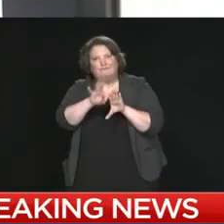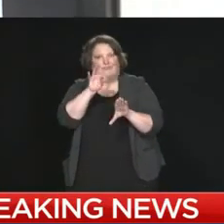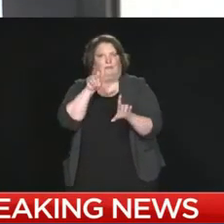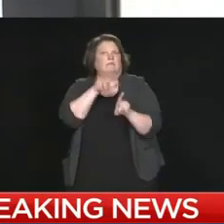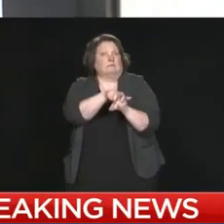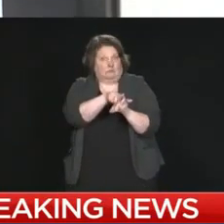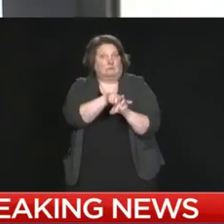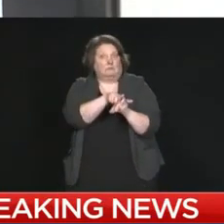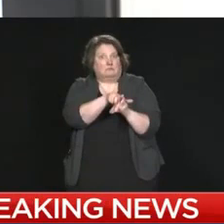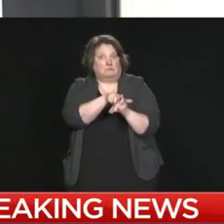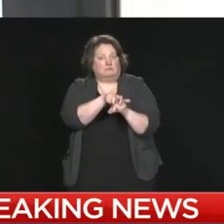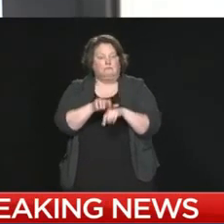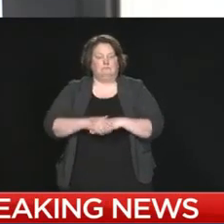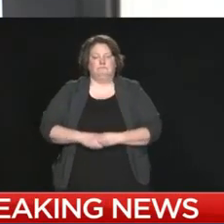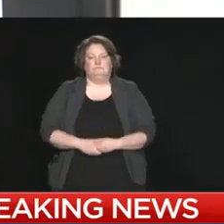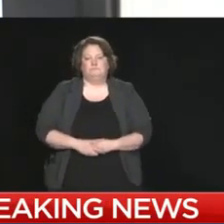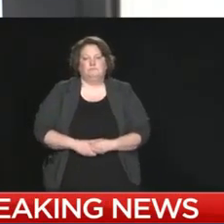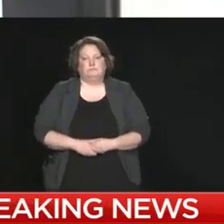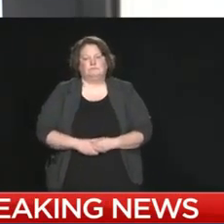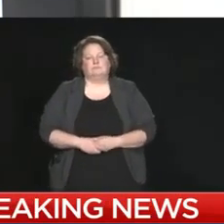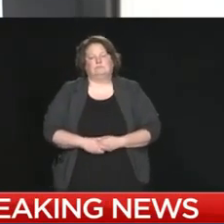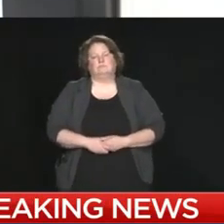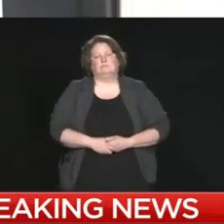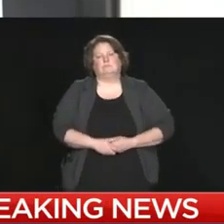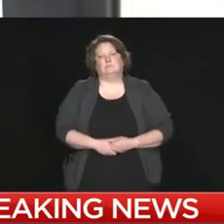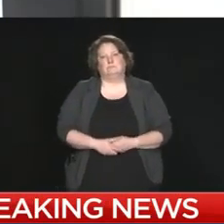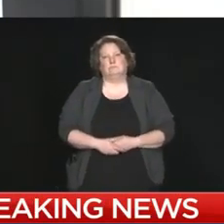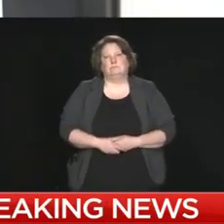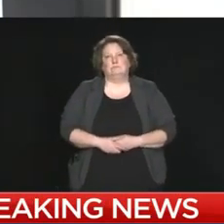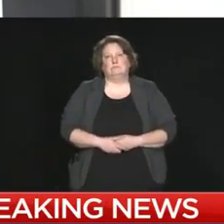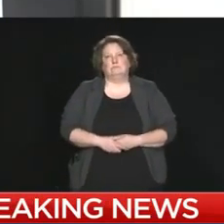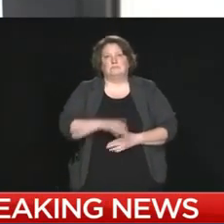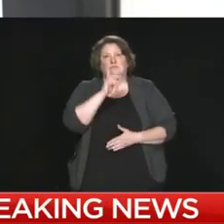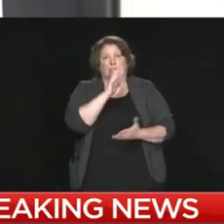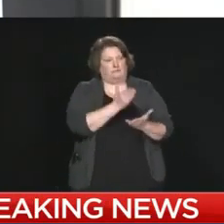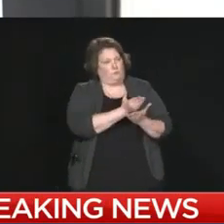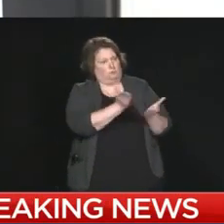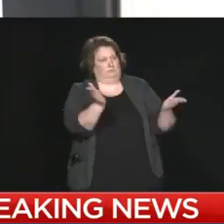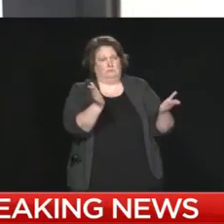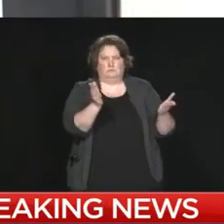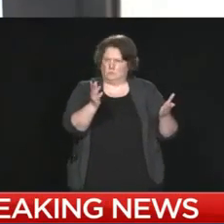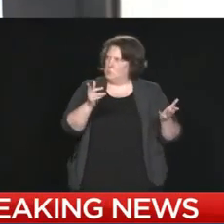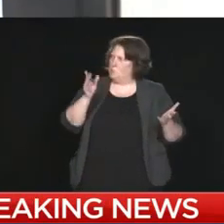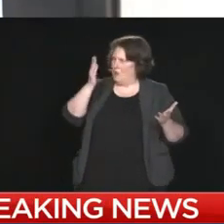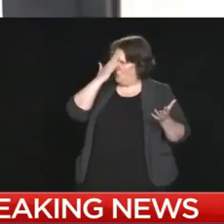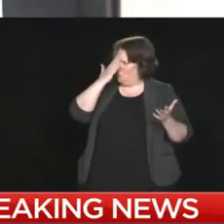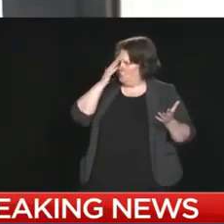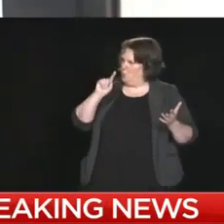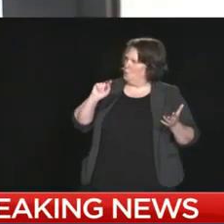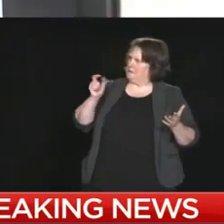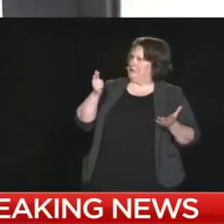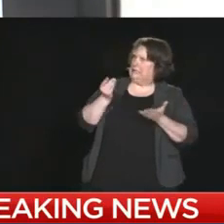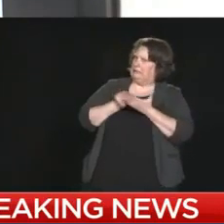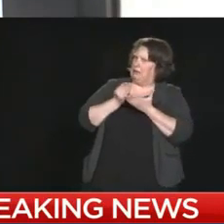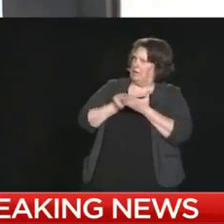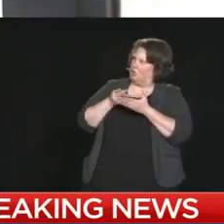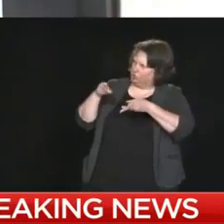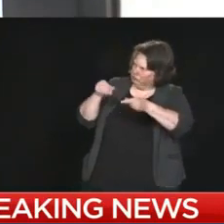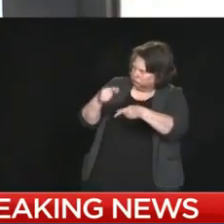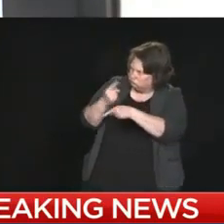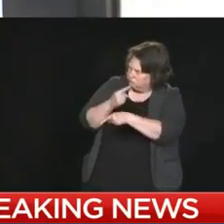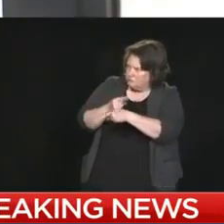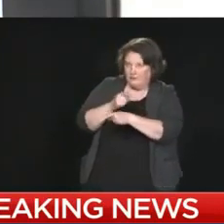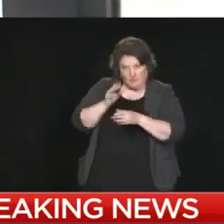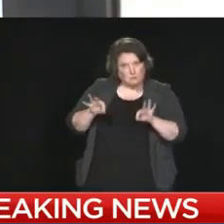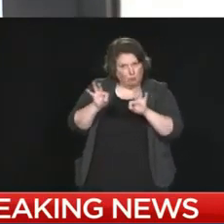institutions, people's confidence in how their tax dollars are spent and invested is really important. And people need to know